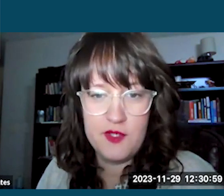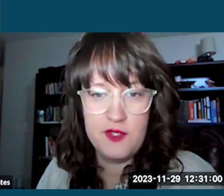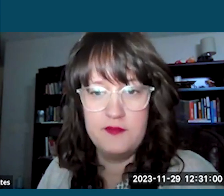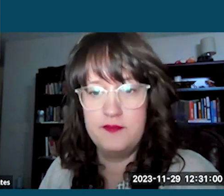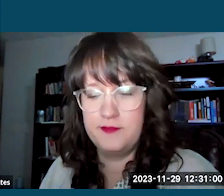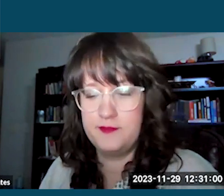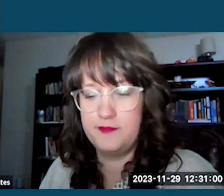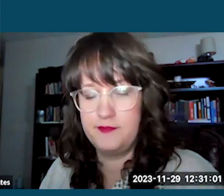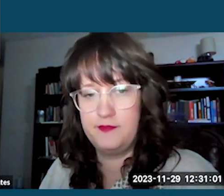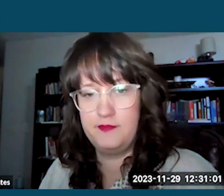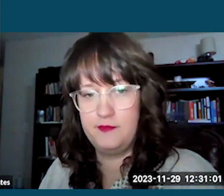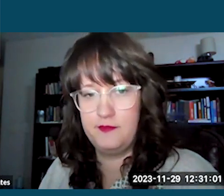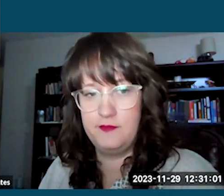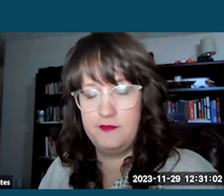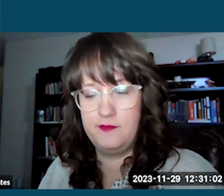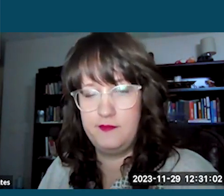understood.